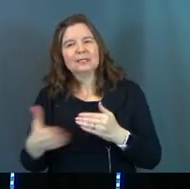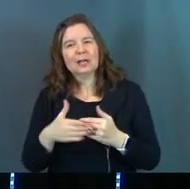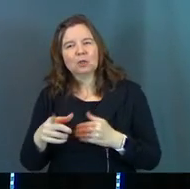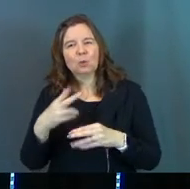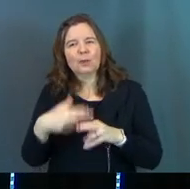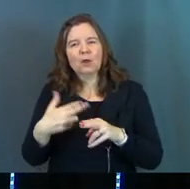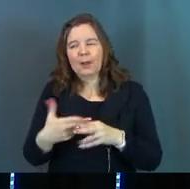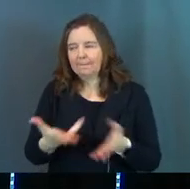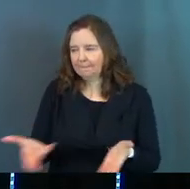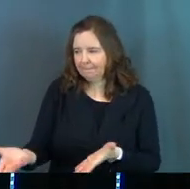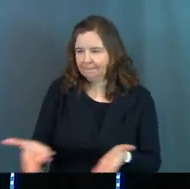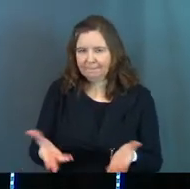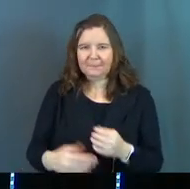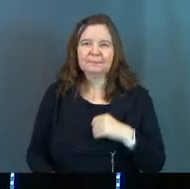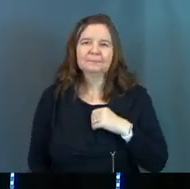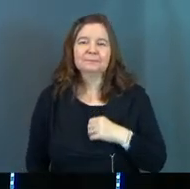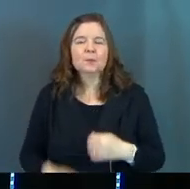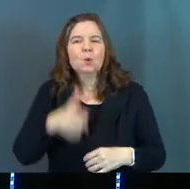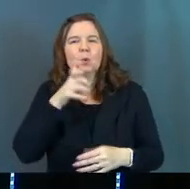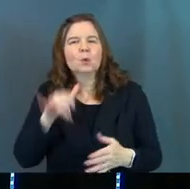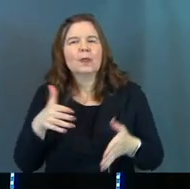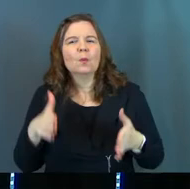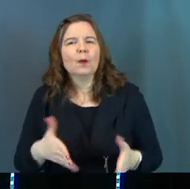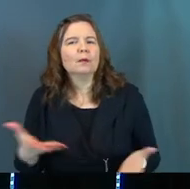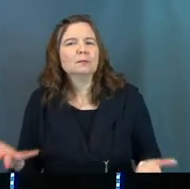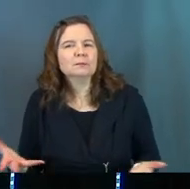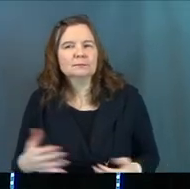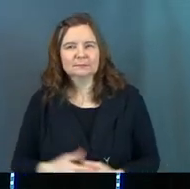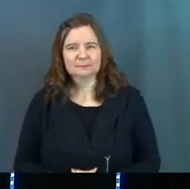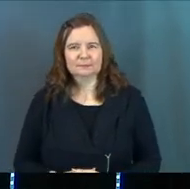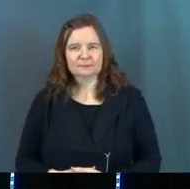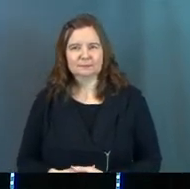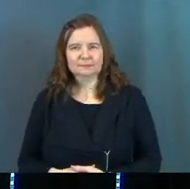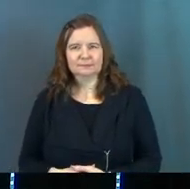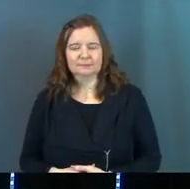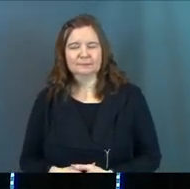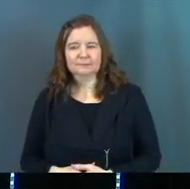what their name is. Who was that way?